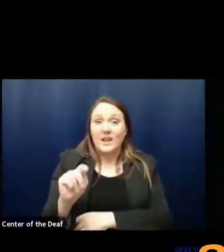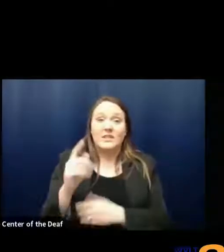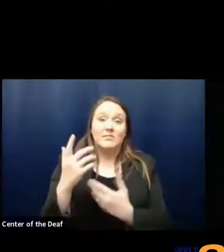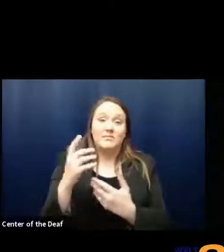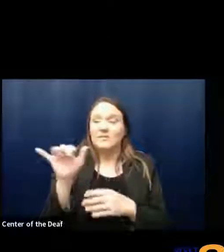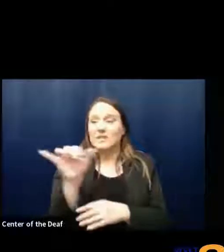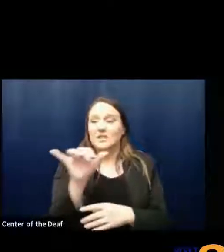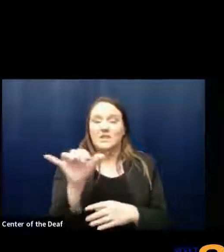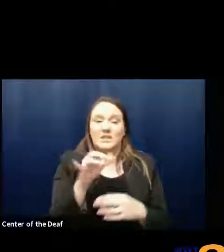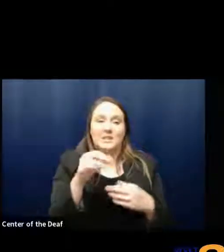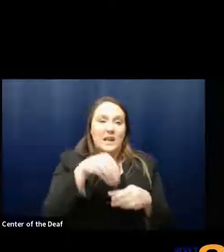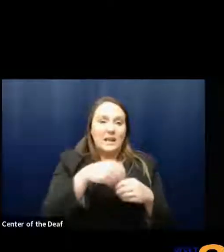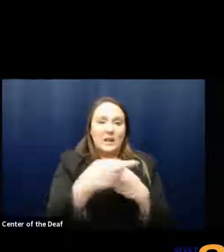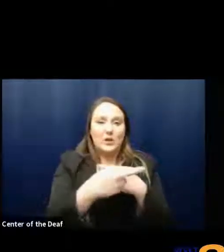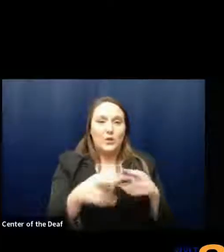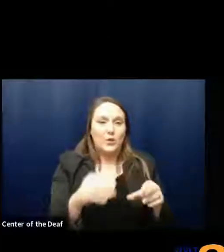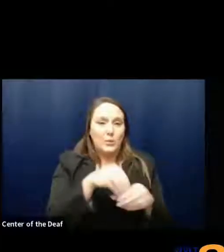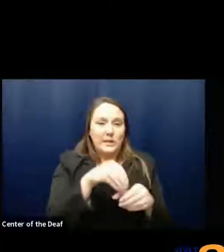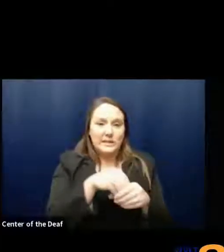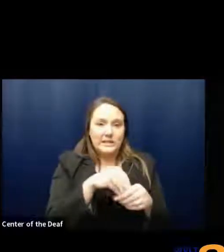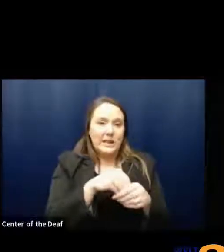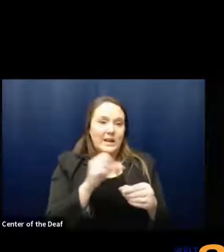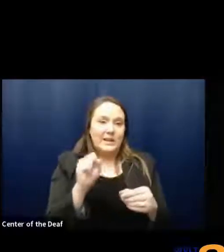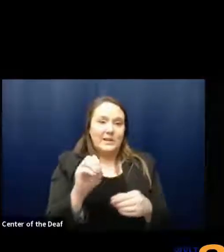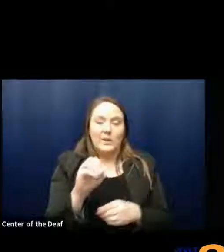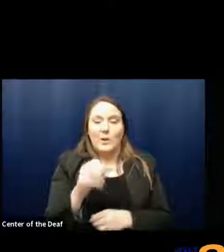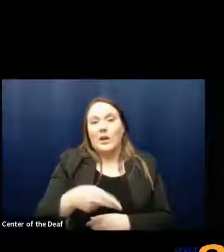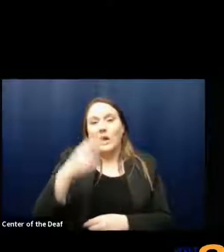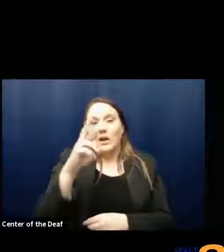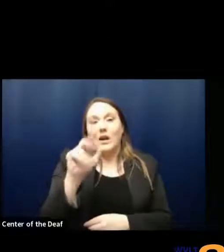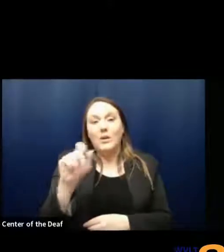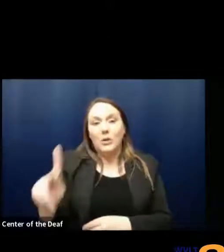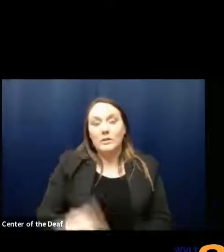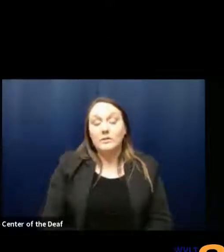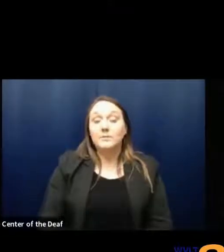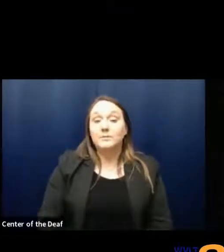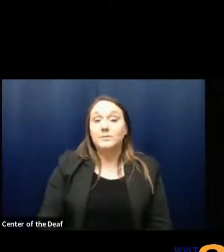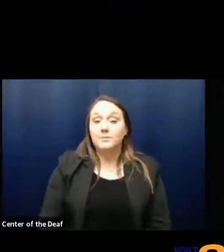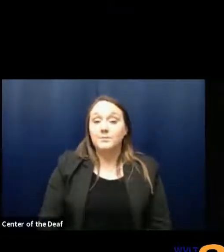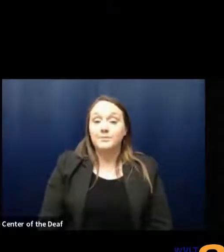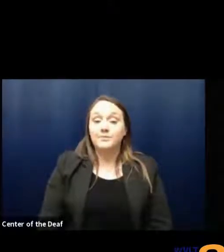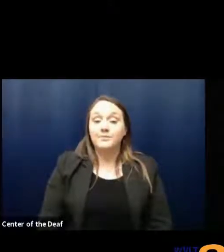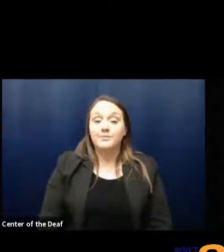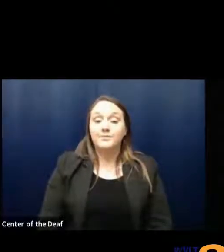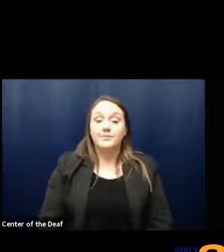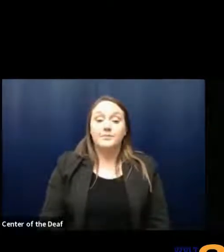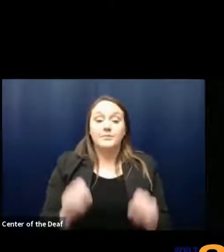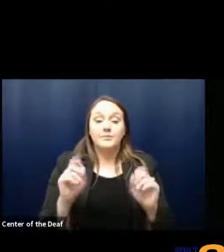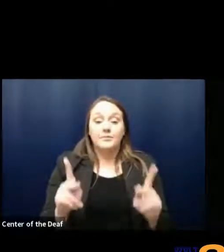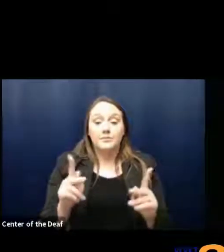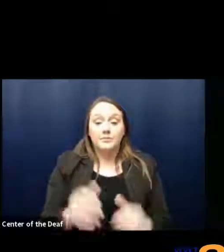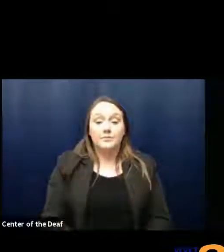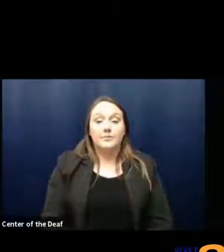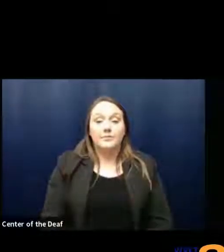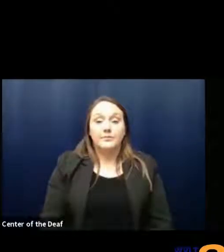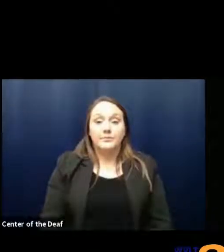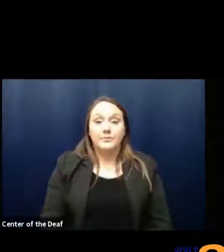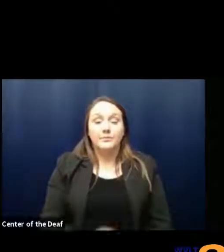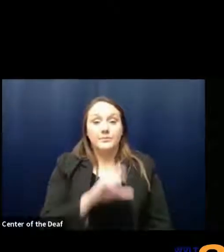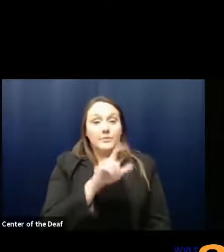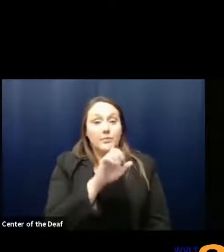one of the highest risk activities there is right now. All right, any other questions? From Claire